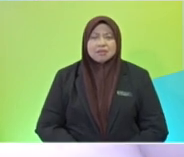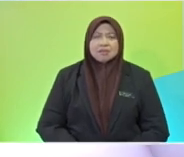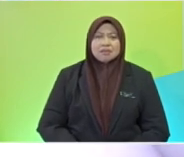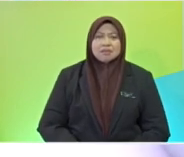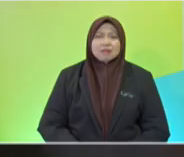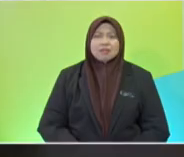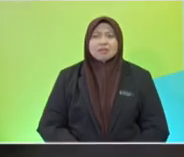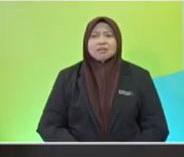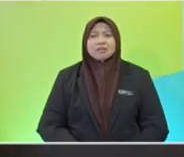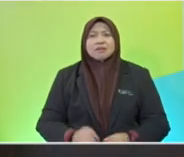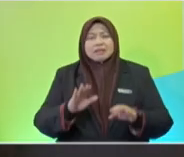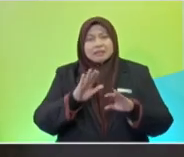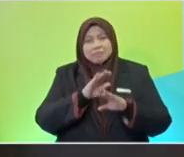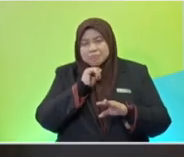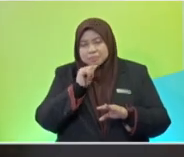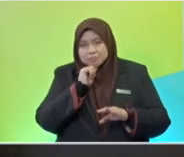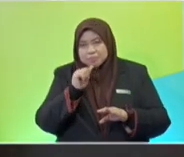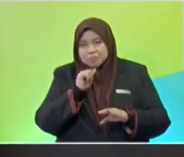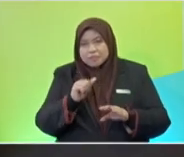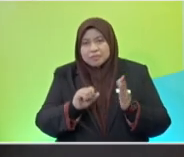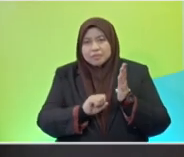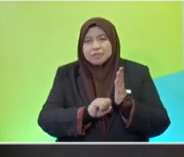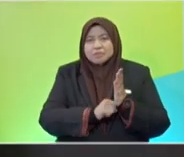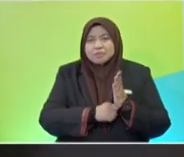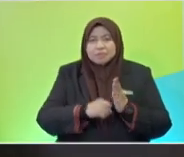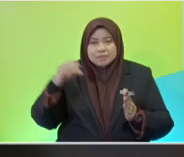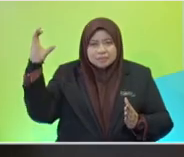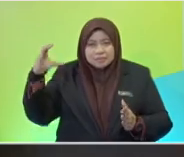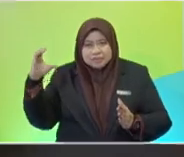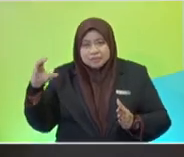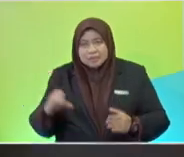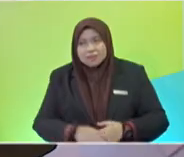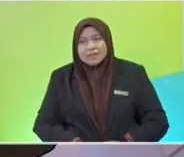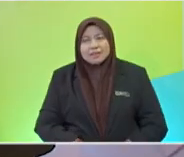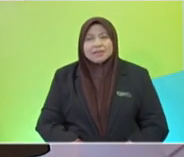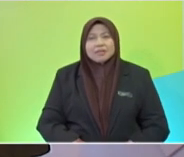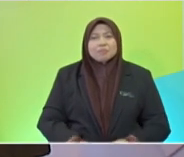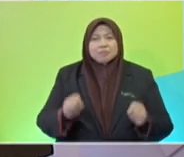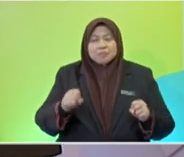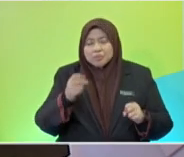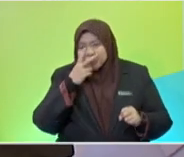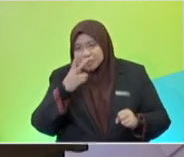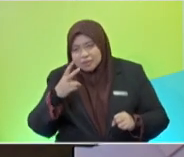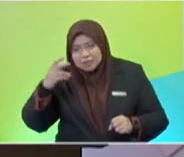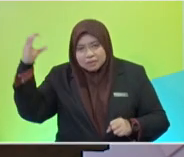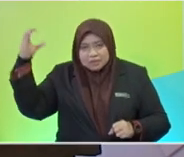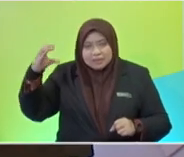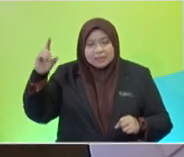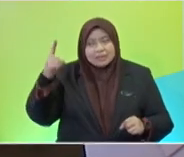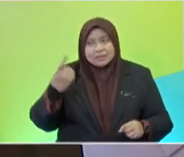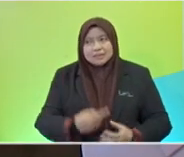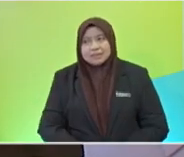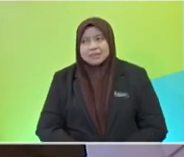a source of light for us to see everything else. We can only see the light from the fireflies.